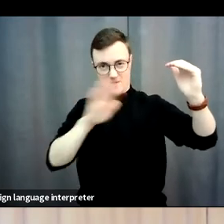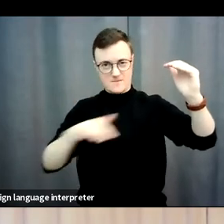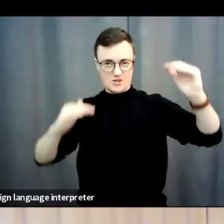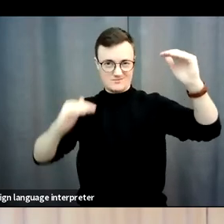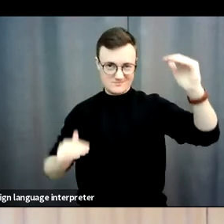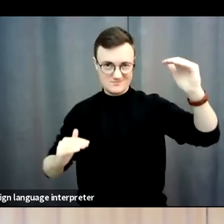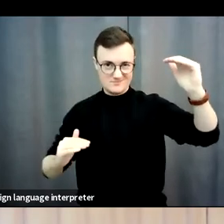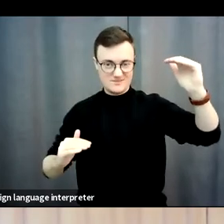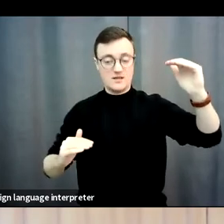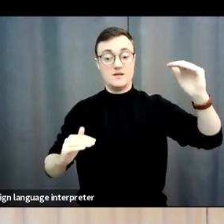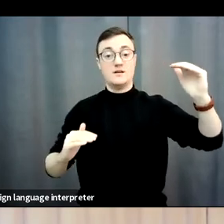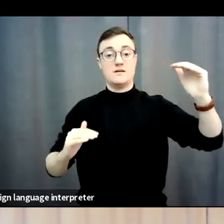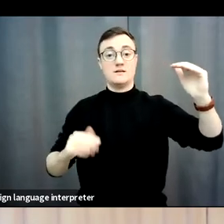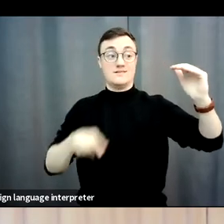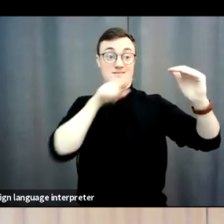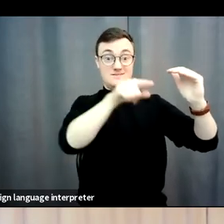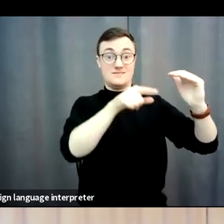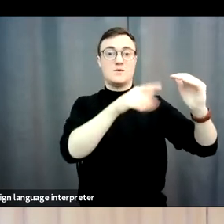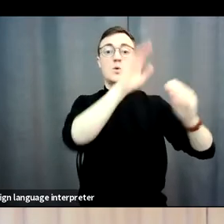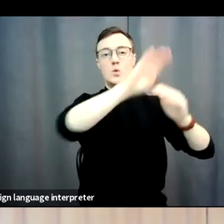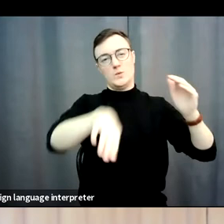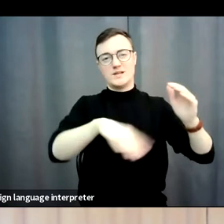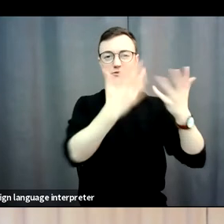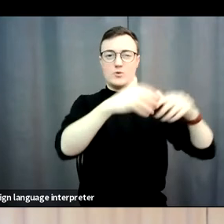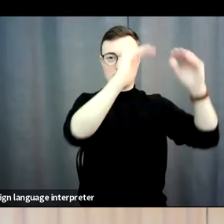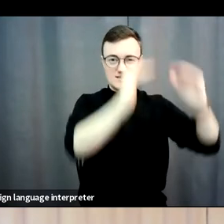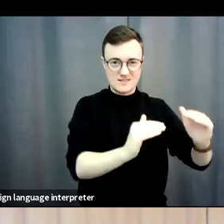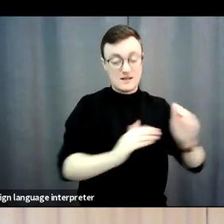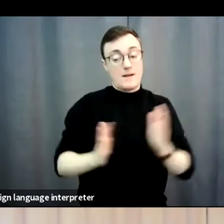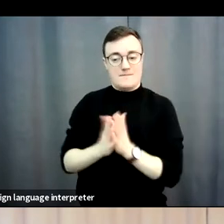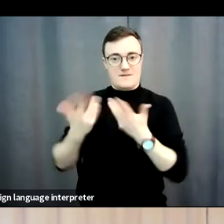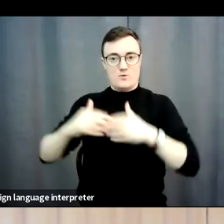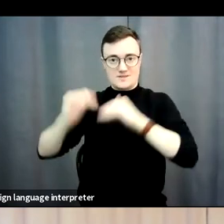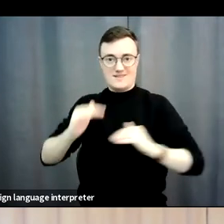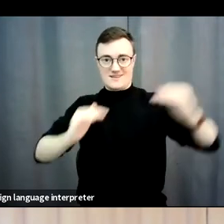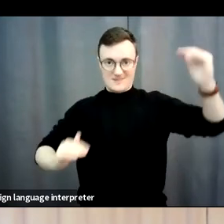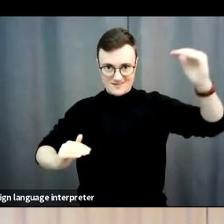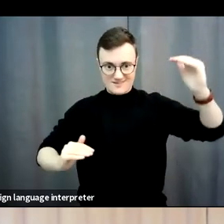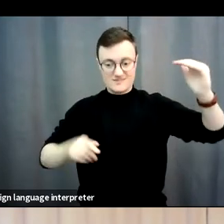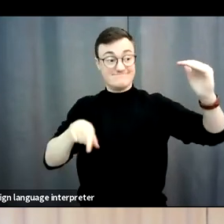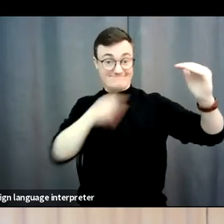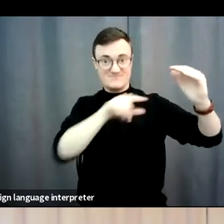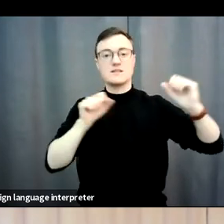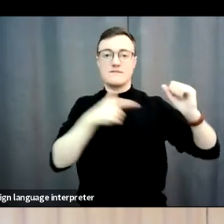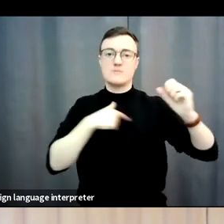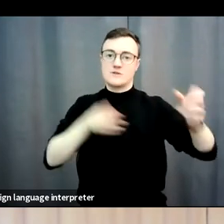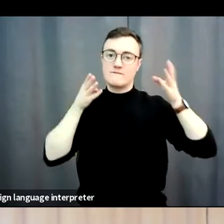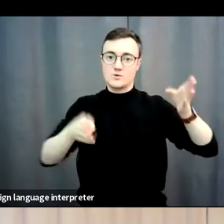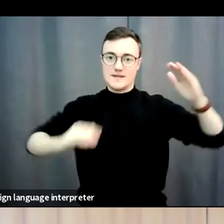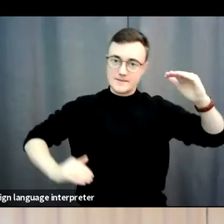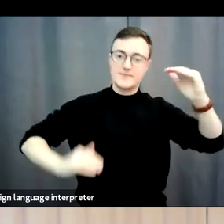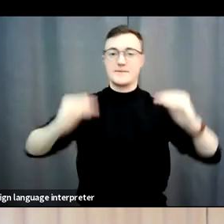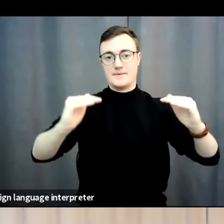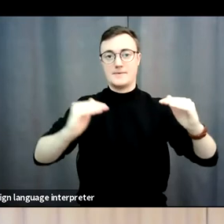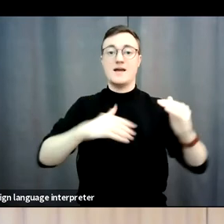without disabilities shall be reduced nationally and internationally. To reach this goal, we believe we need